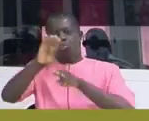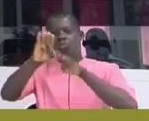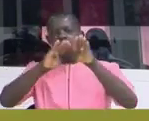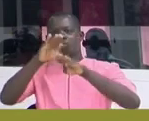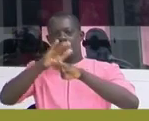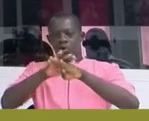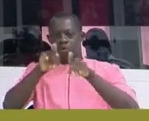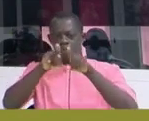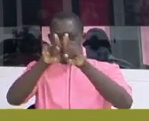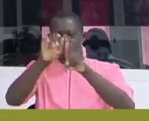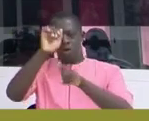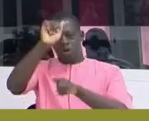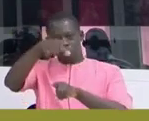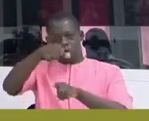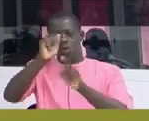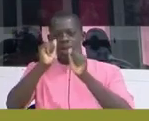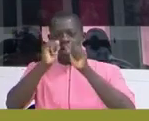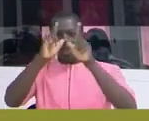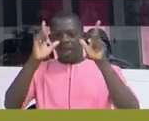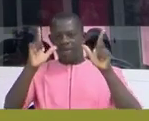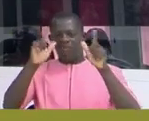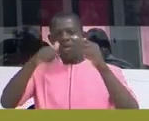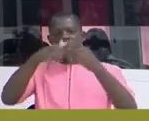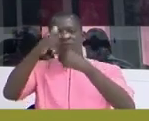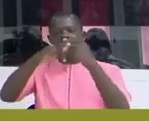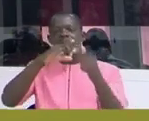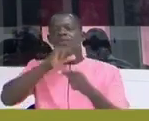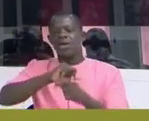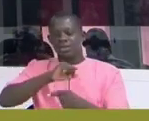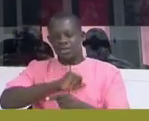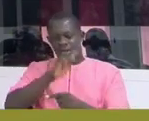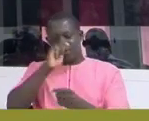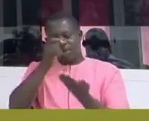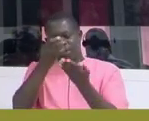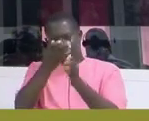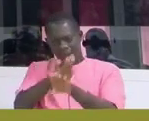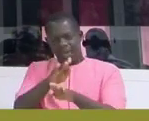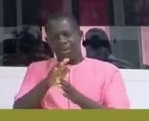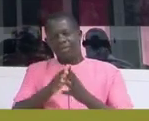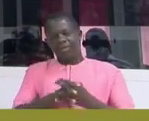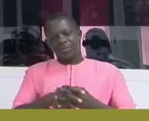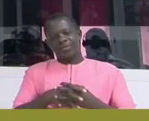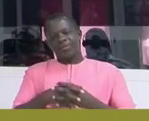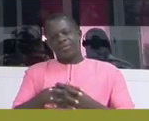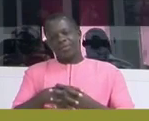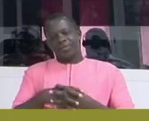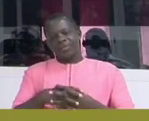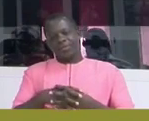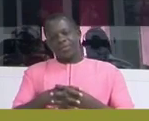career after Tumbul died? What else did you do after Tumble